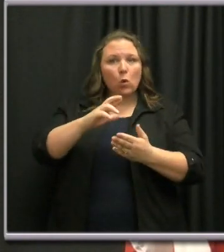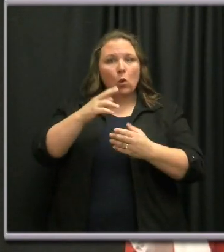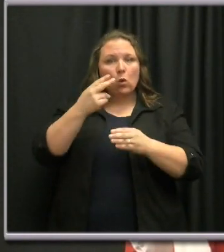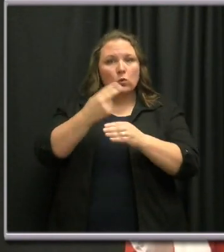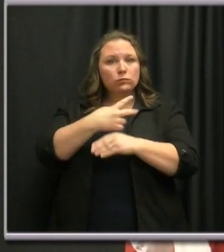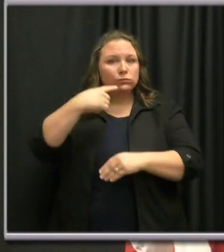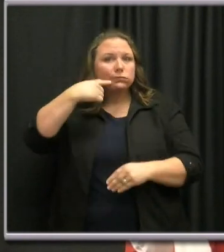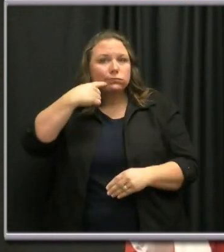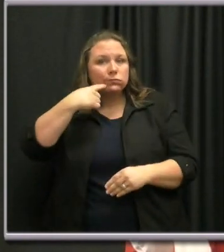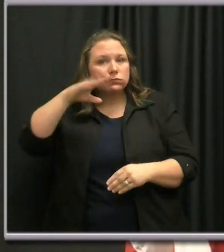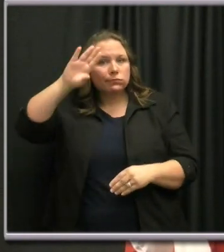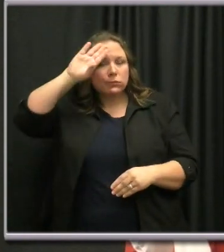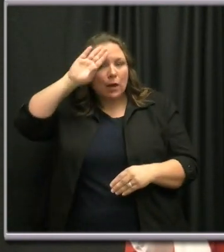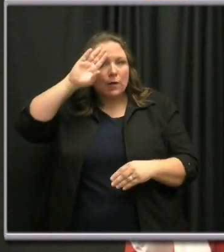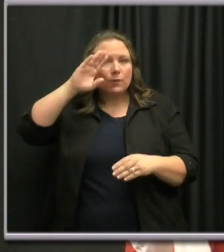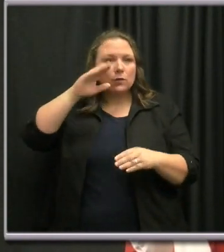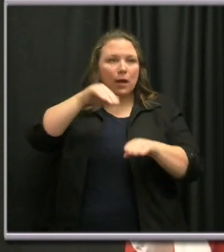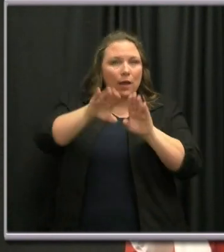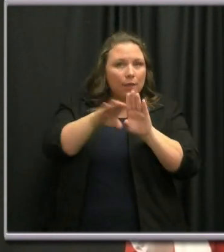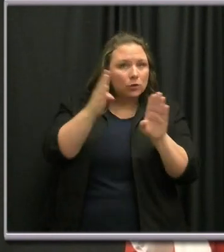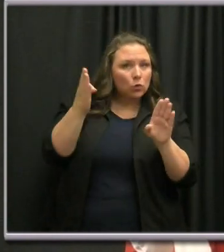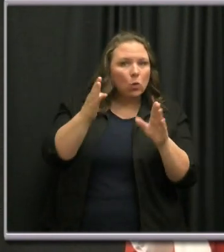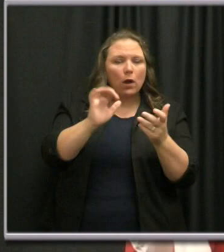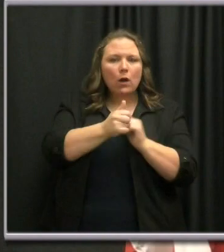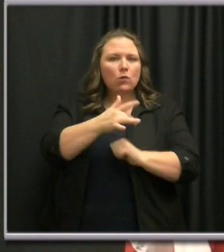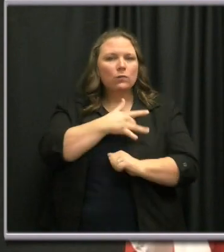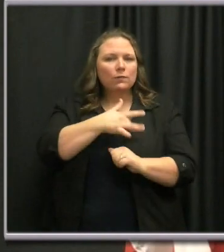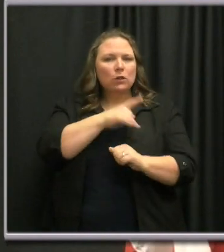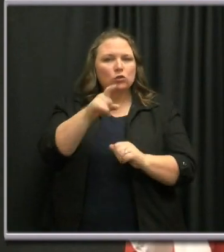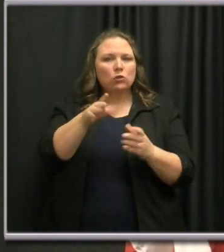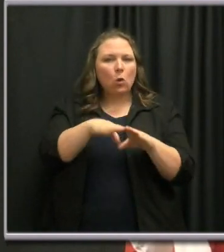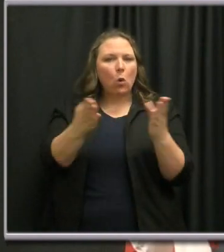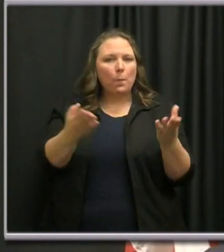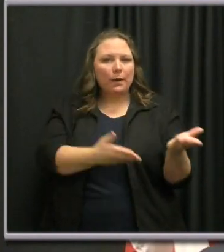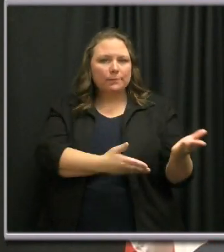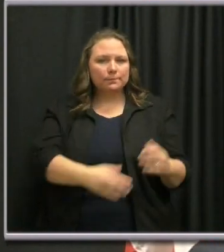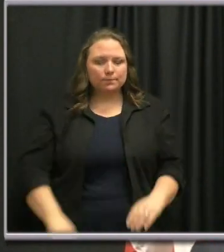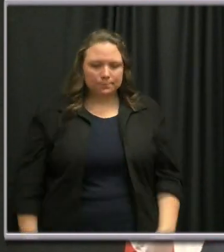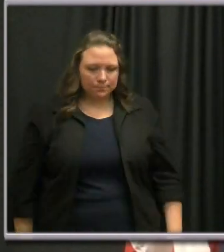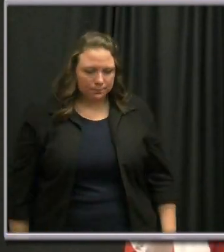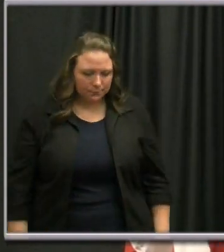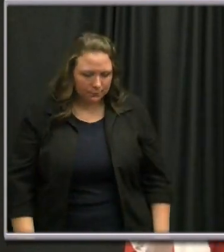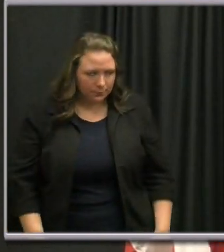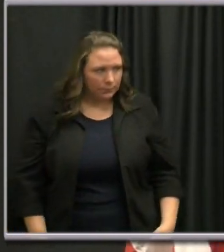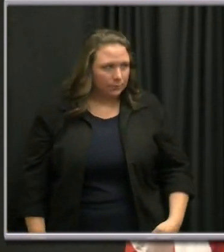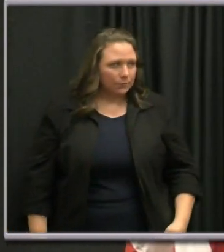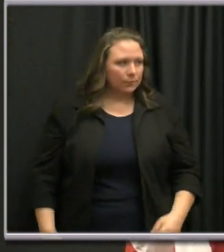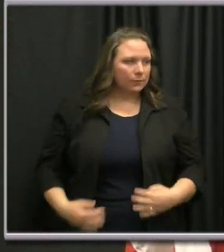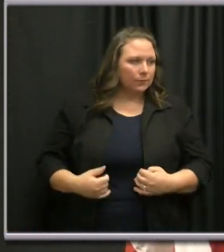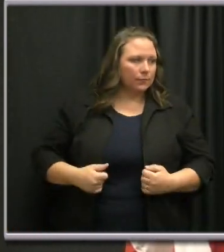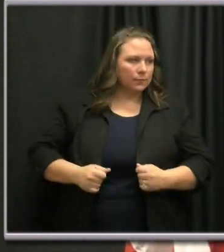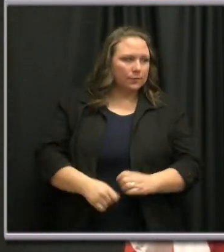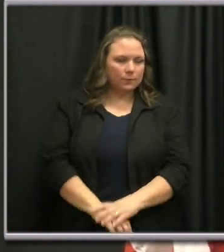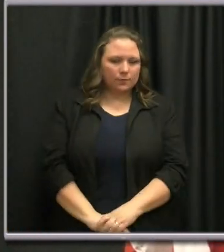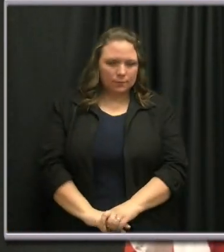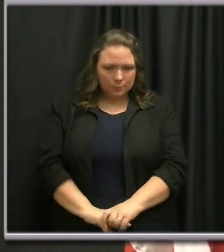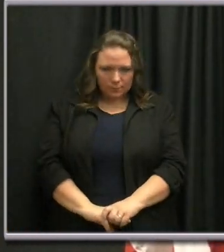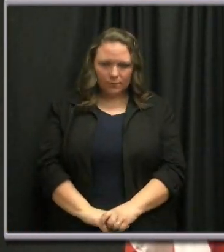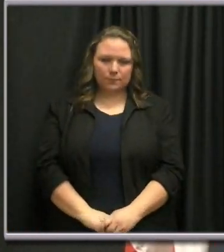for a long period of time to come? Thank you so much. Thank you. Mayor Cooper?